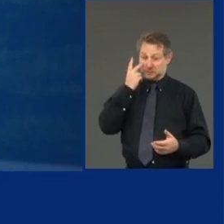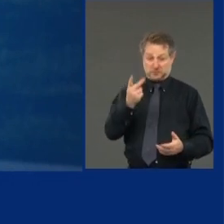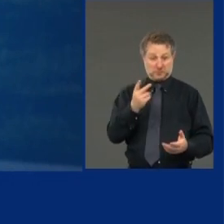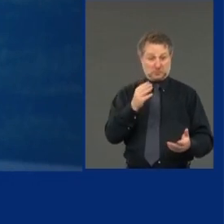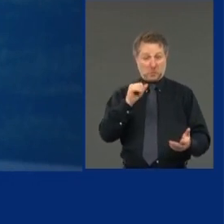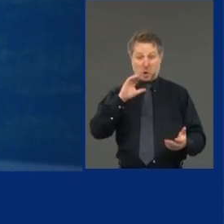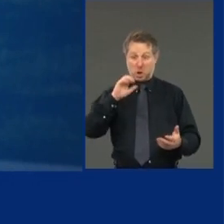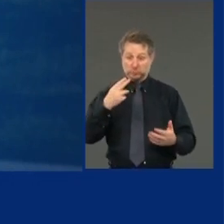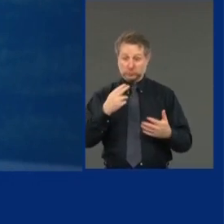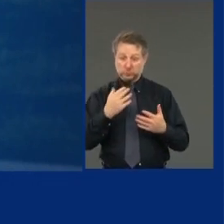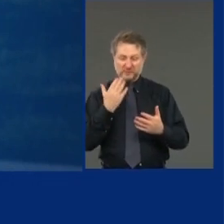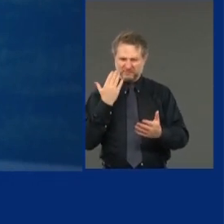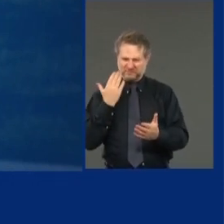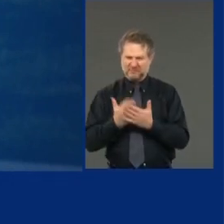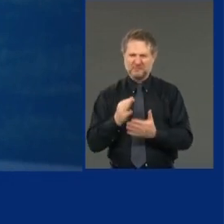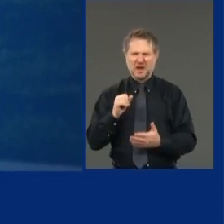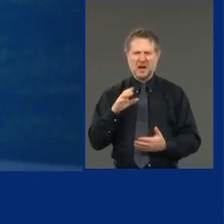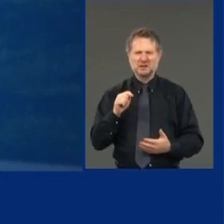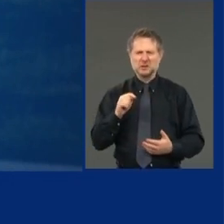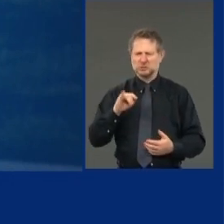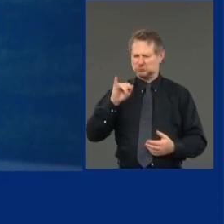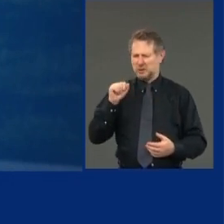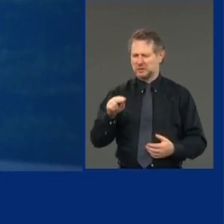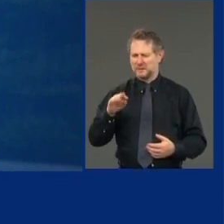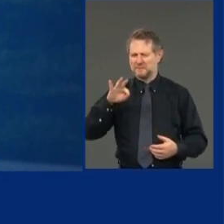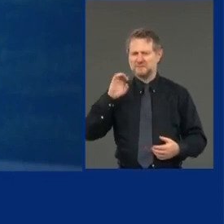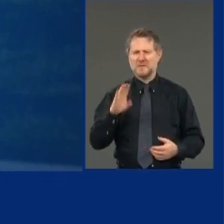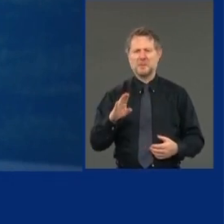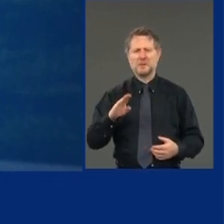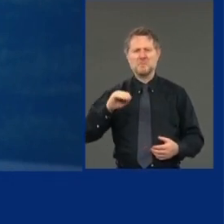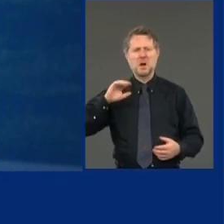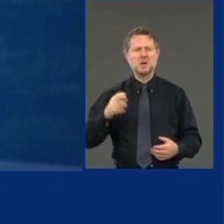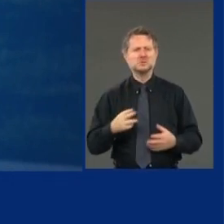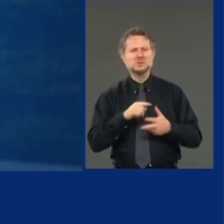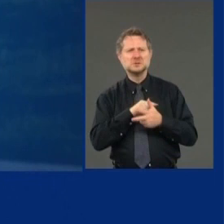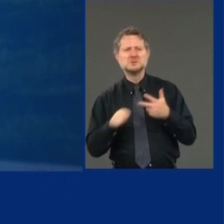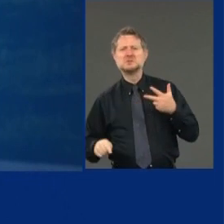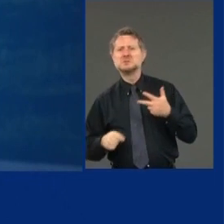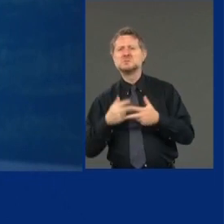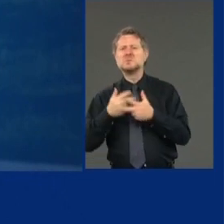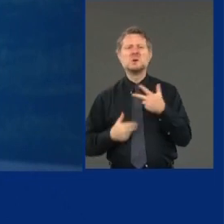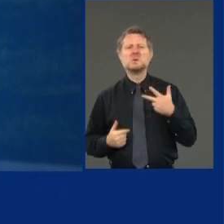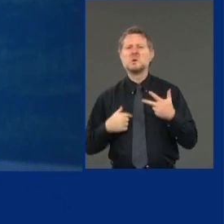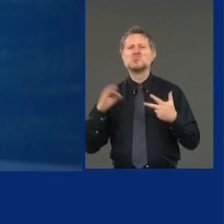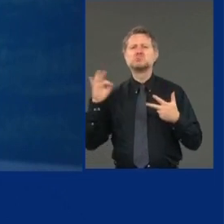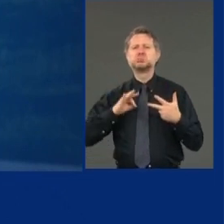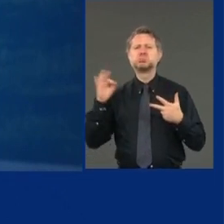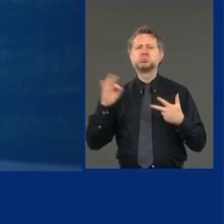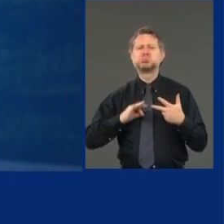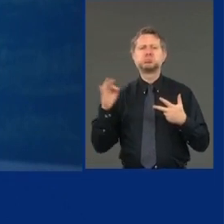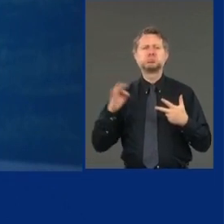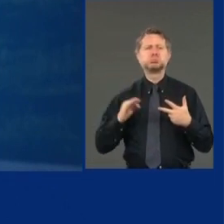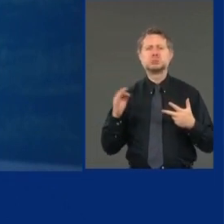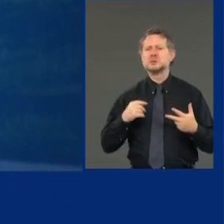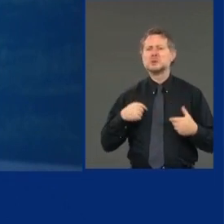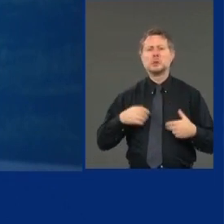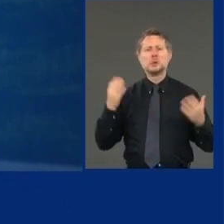here January, February, and March. The virus was here much sooner than anybody knew.